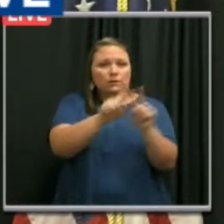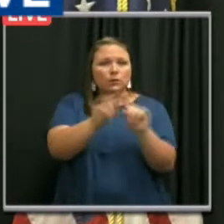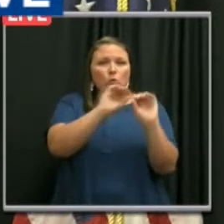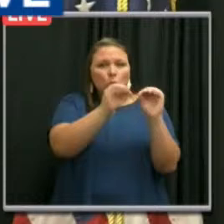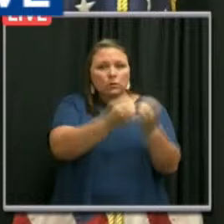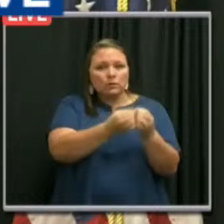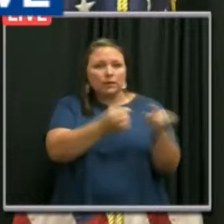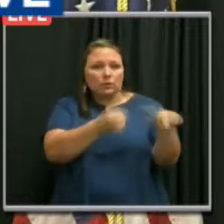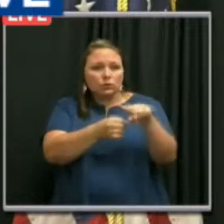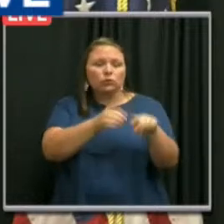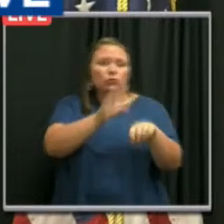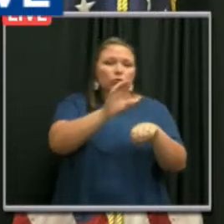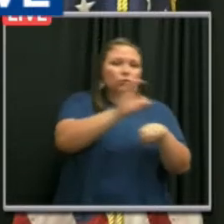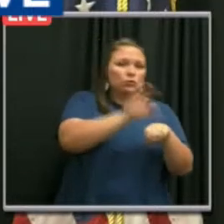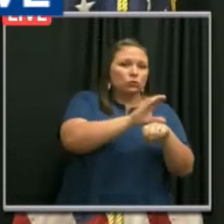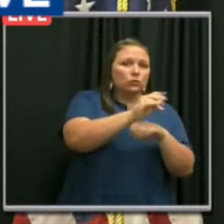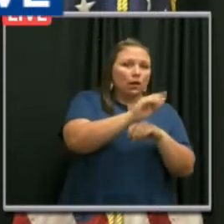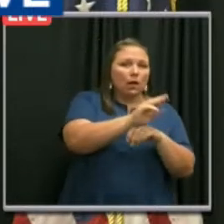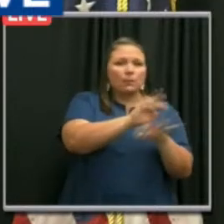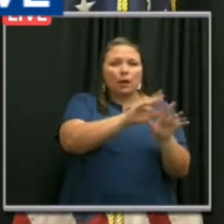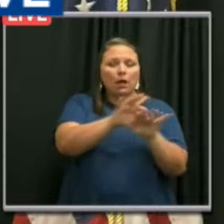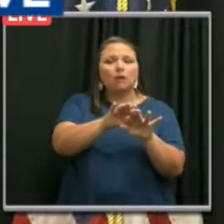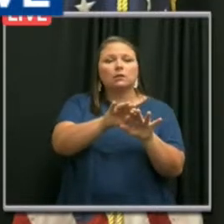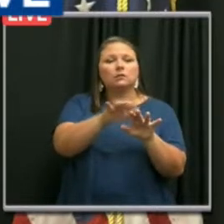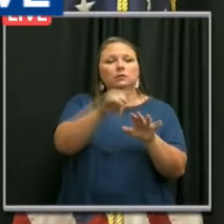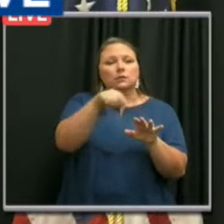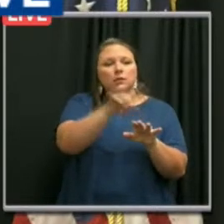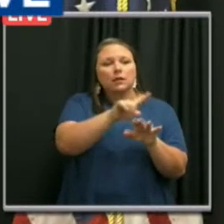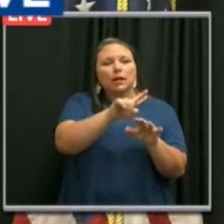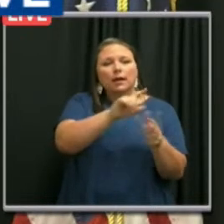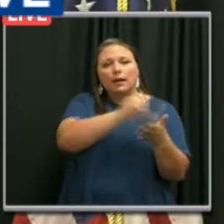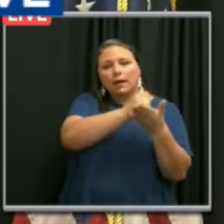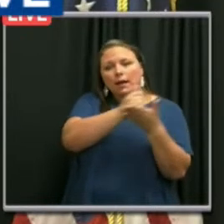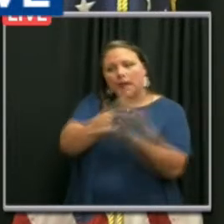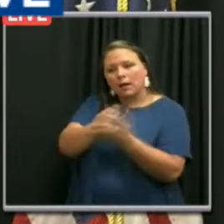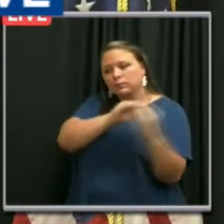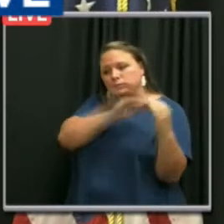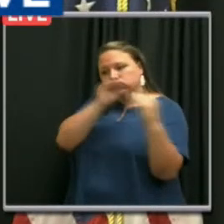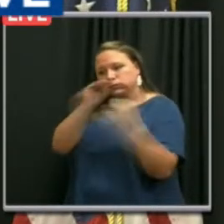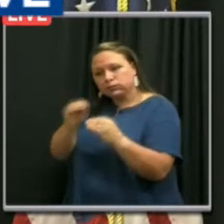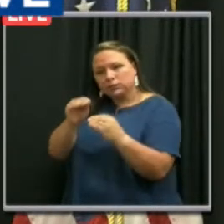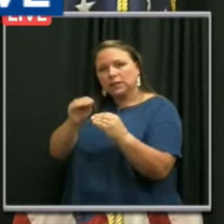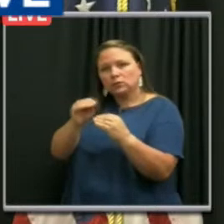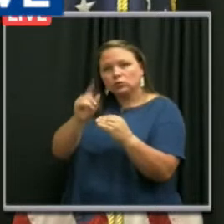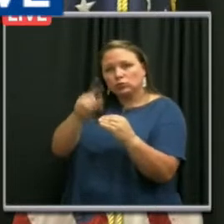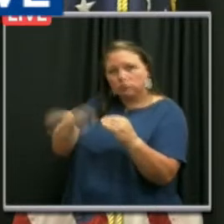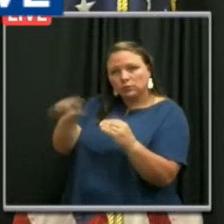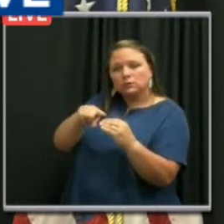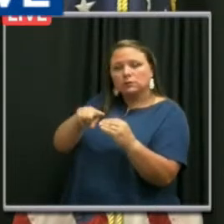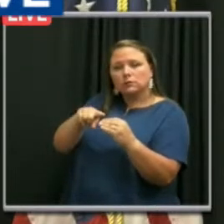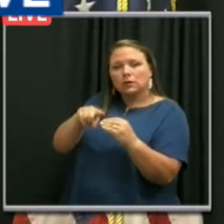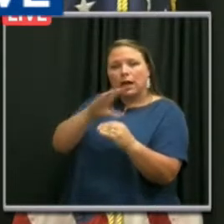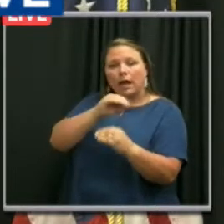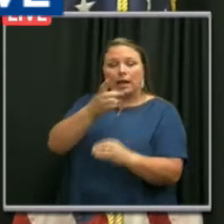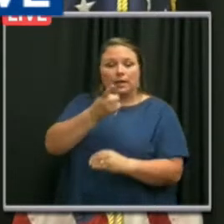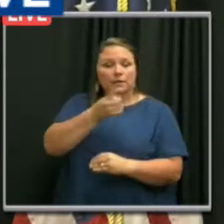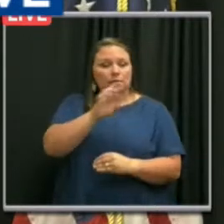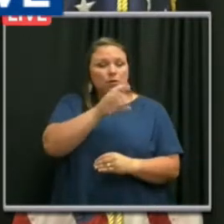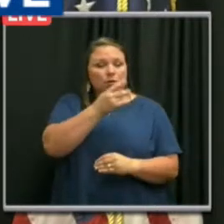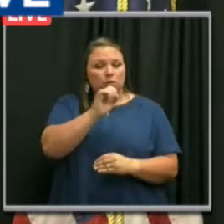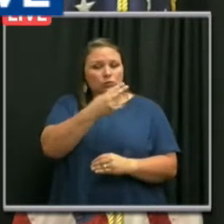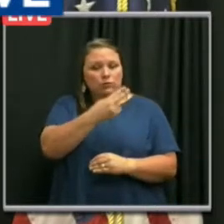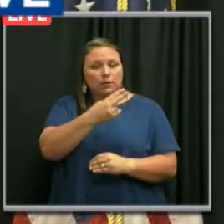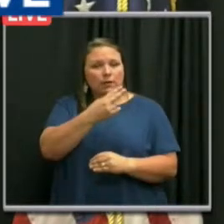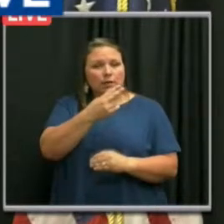organizations, Church Shalom, so forth, to increase education. And as Dr. Hildreth has mentioned, a